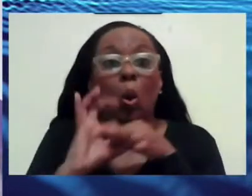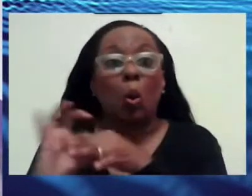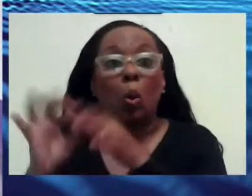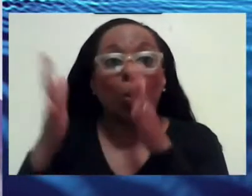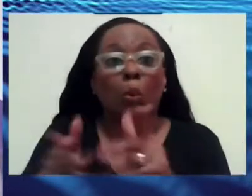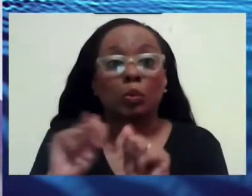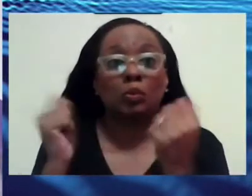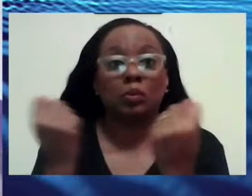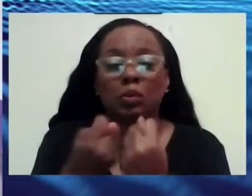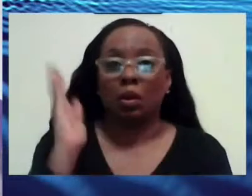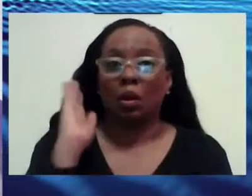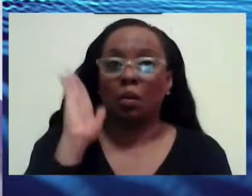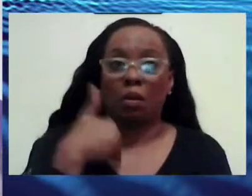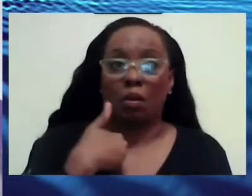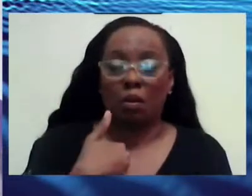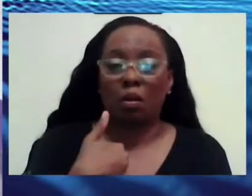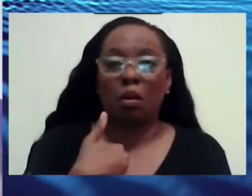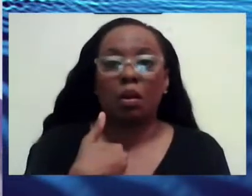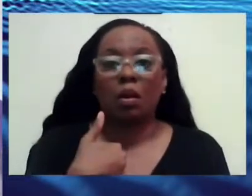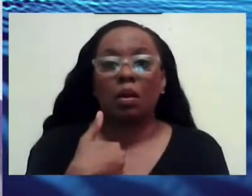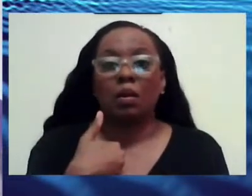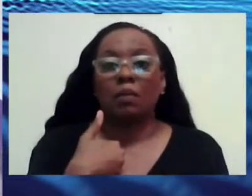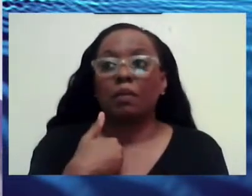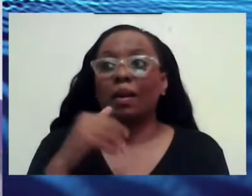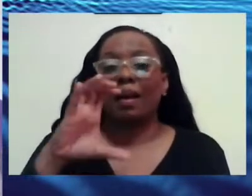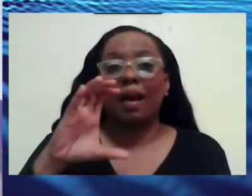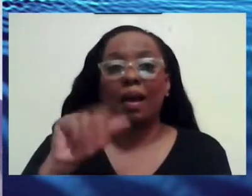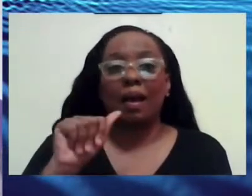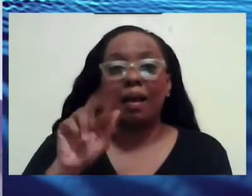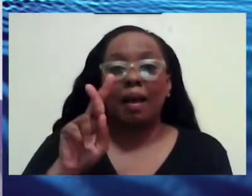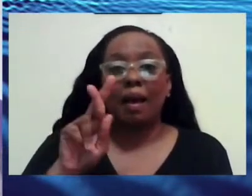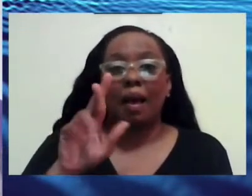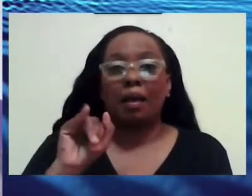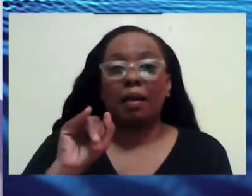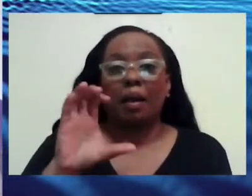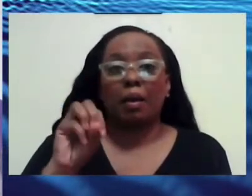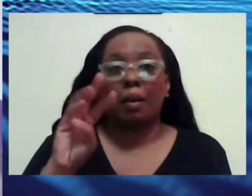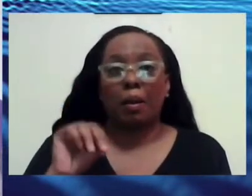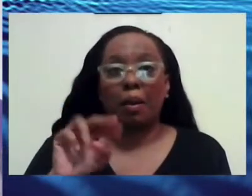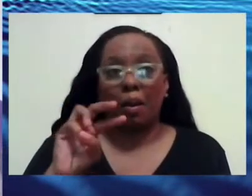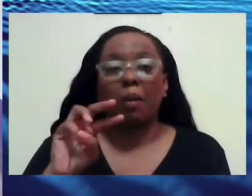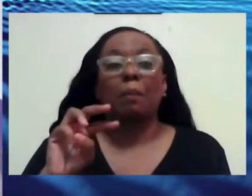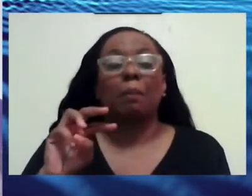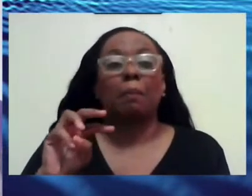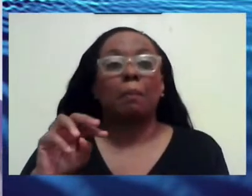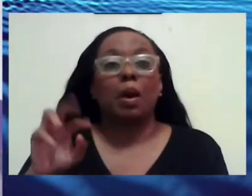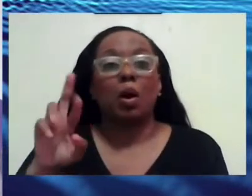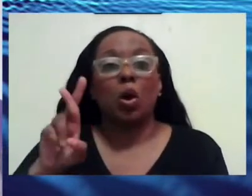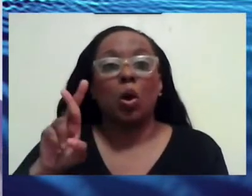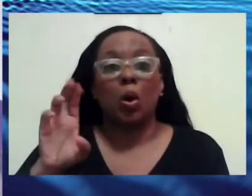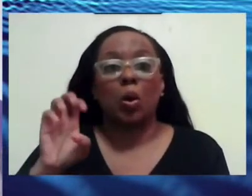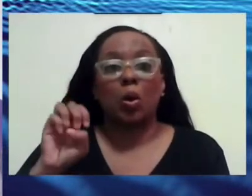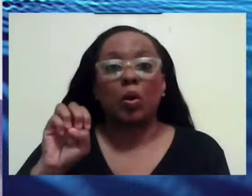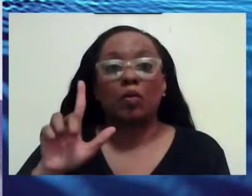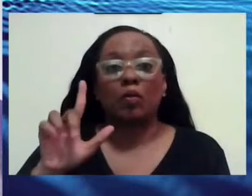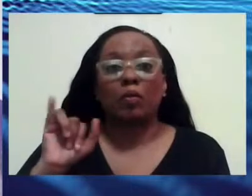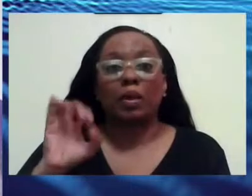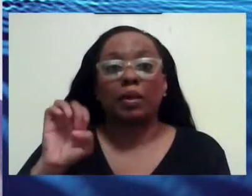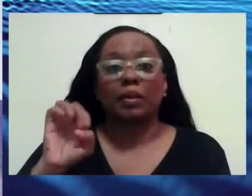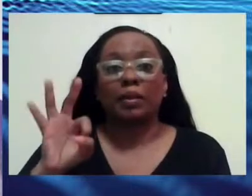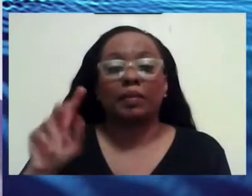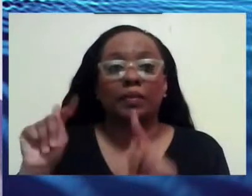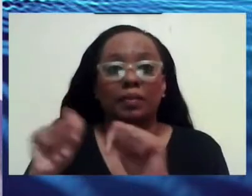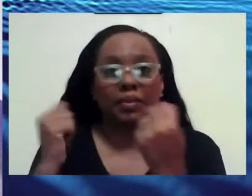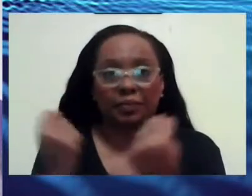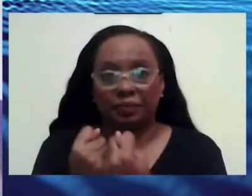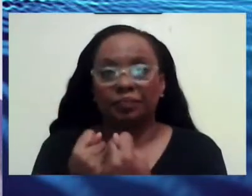its CARICOM Disaster Relief Unit. This is a team which is coordinated through the Regional Security